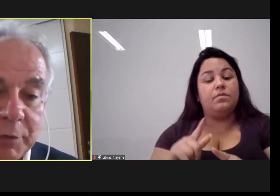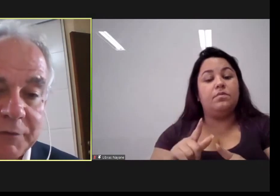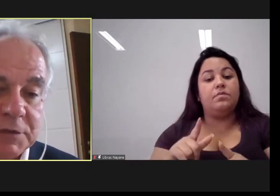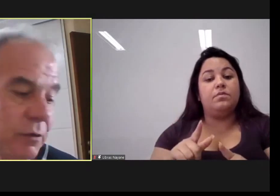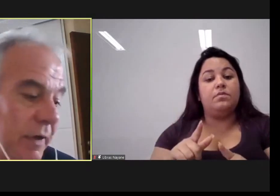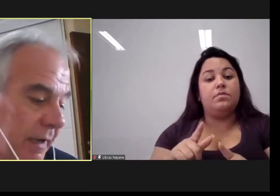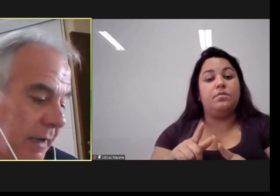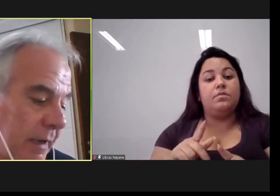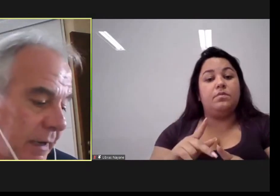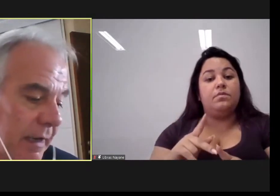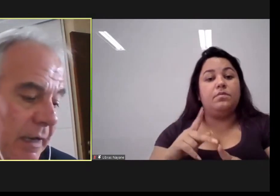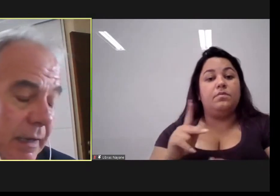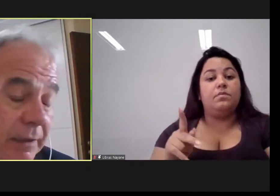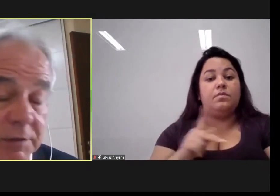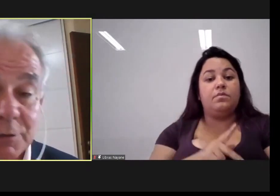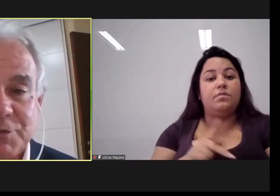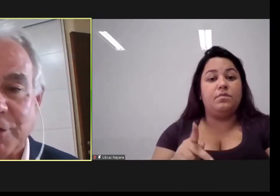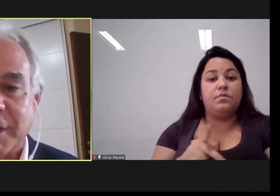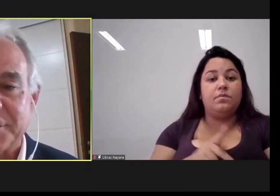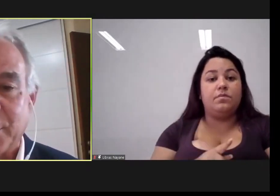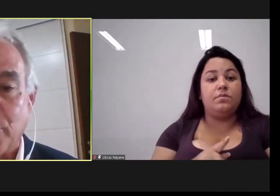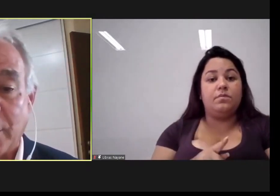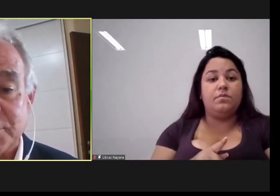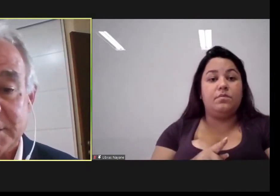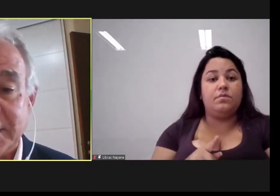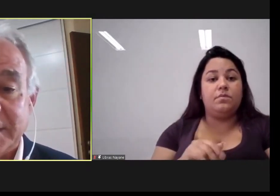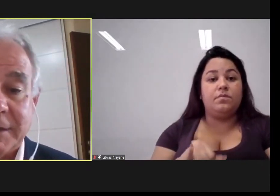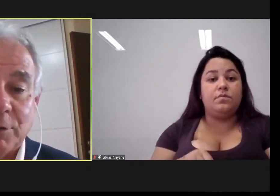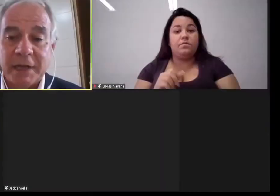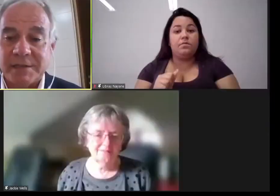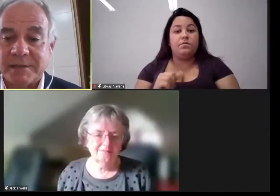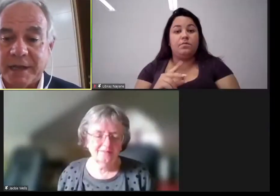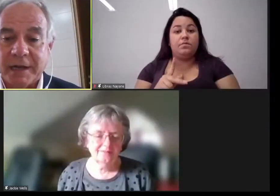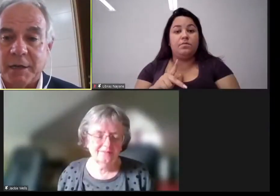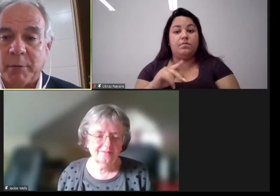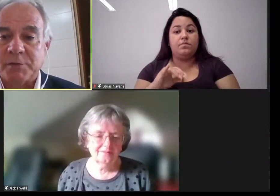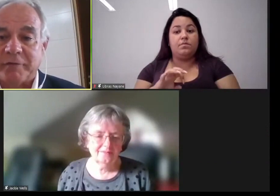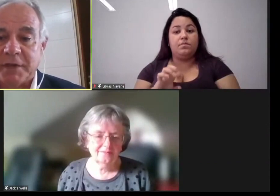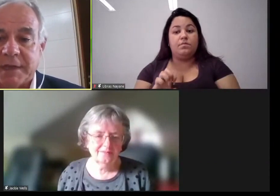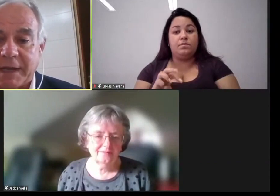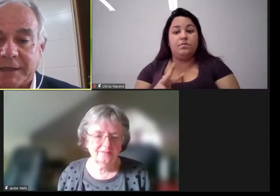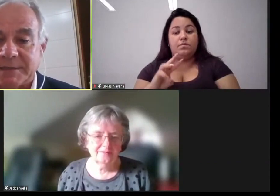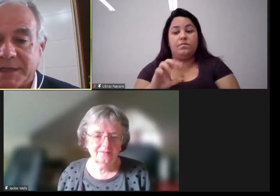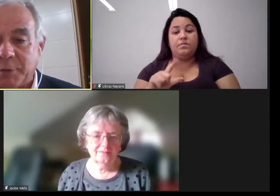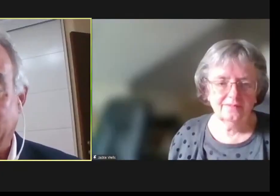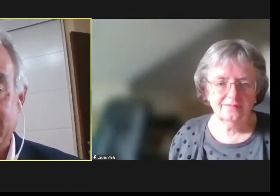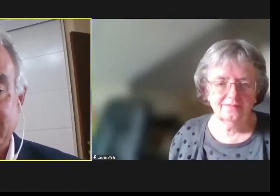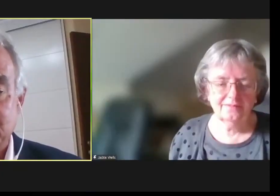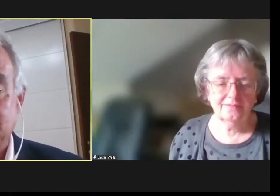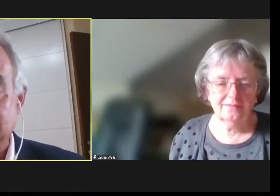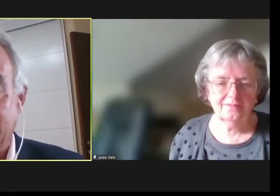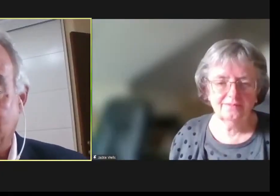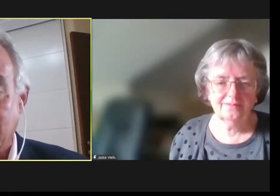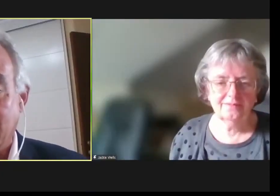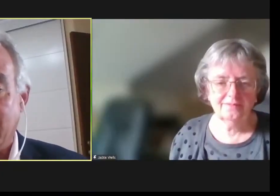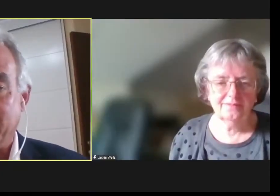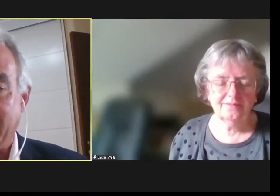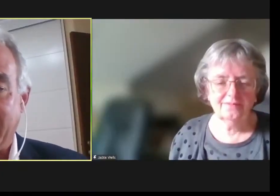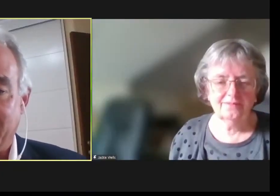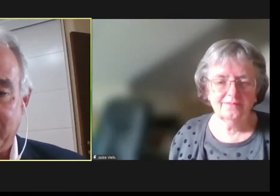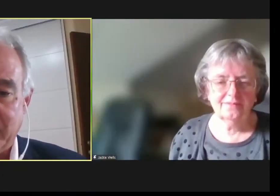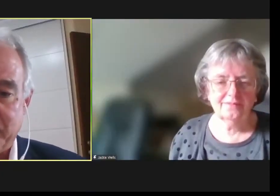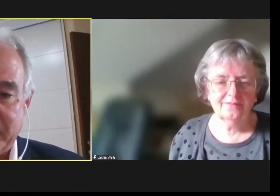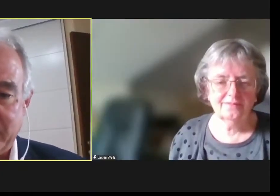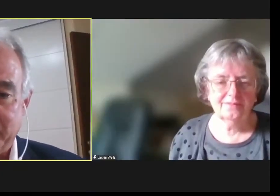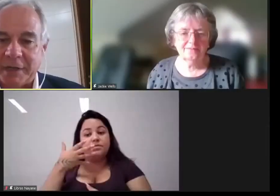the international presentation by Mrs. Jack Wells. So I thank you